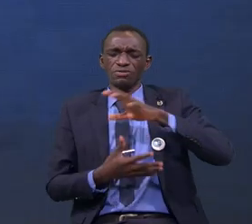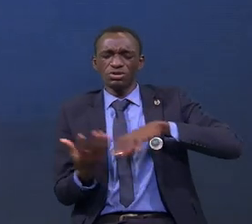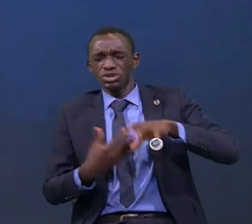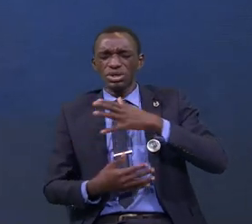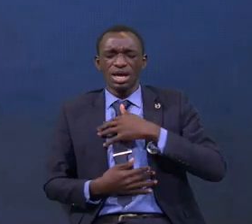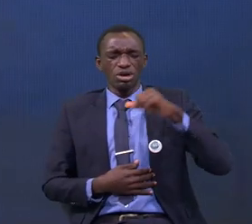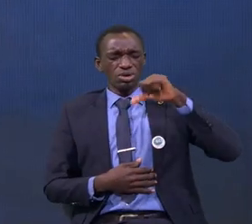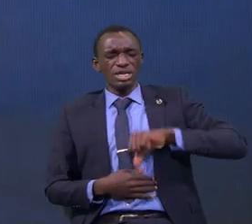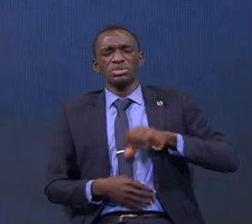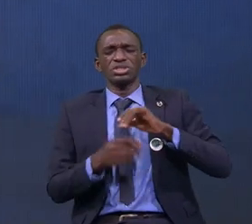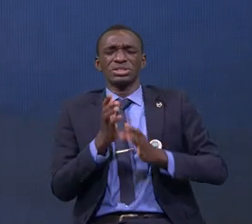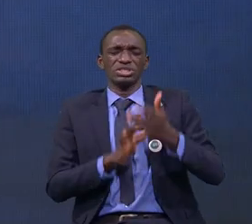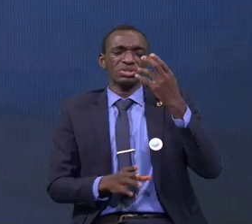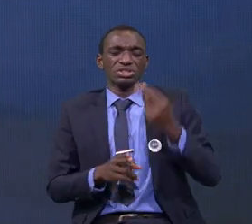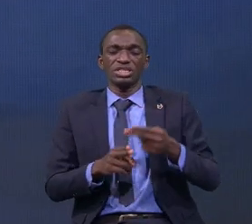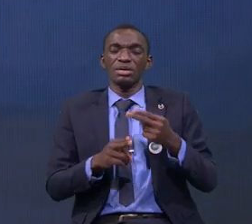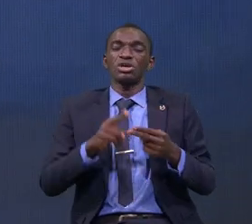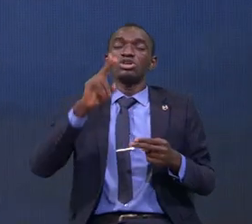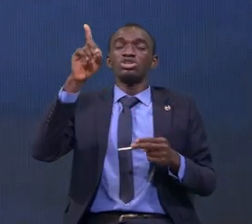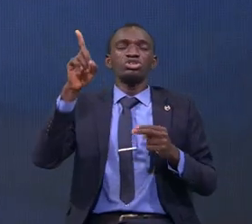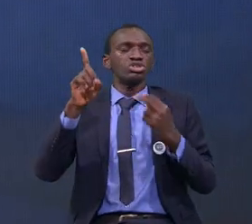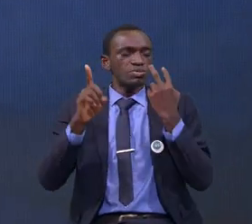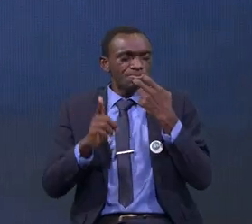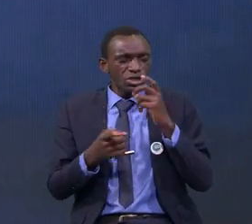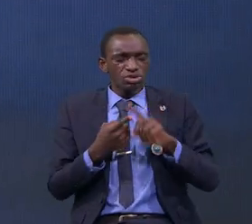Speak to their hearts, peace be still.